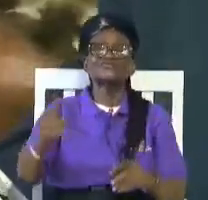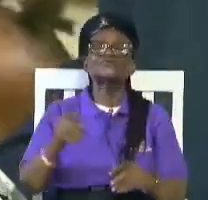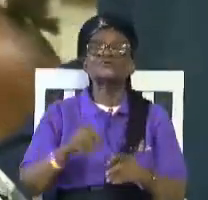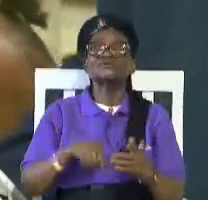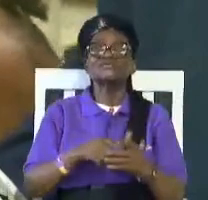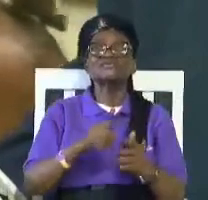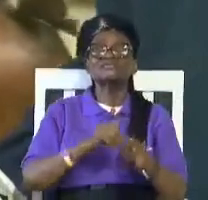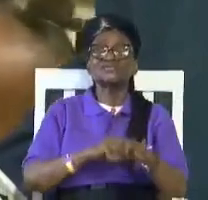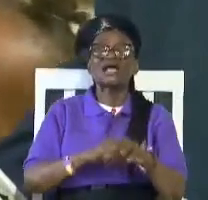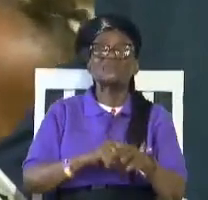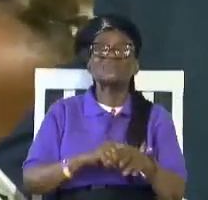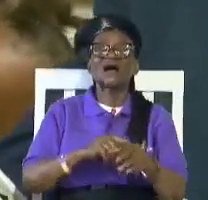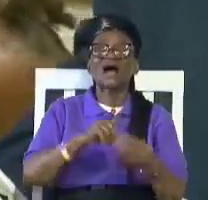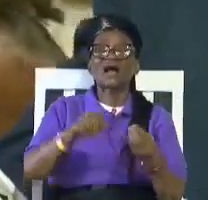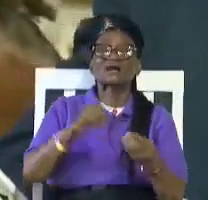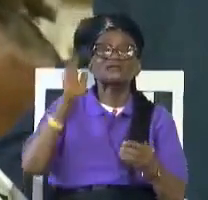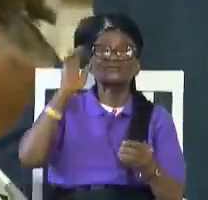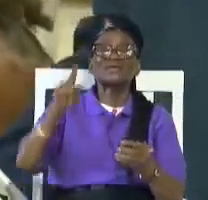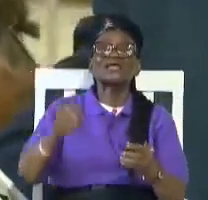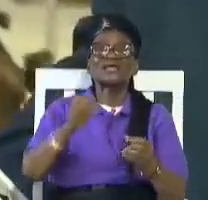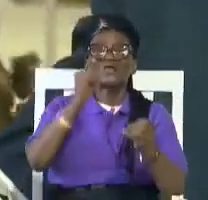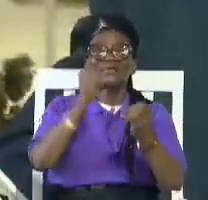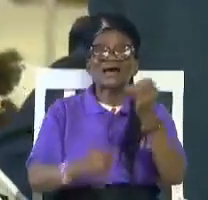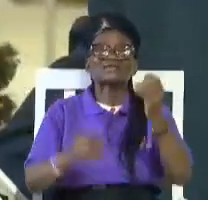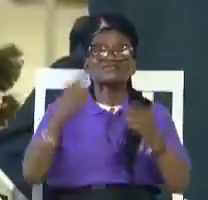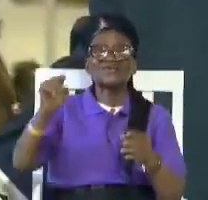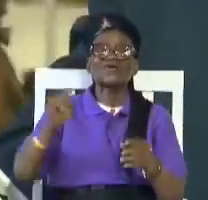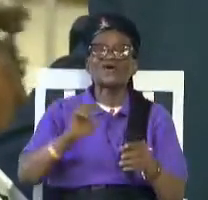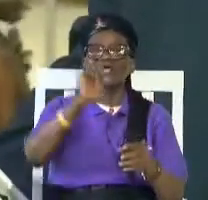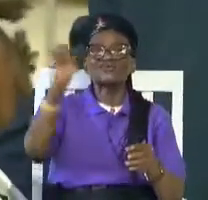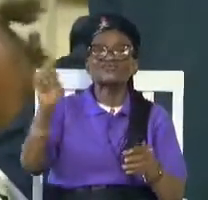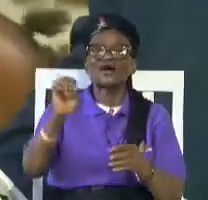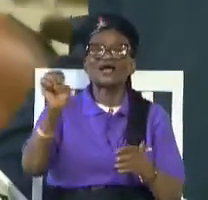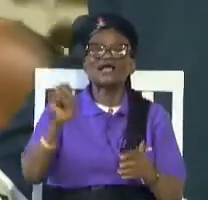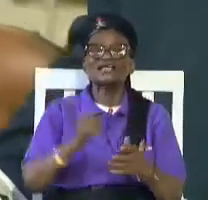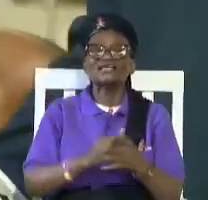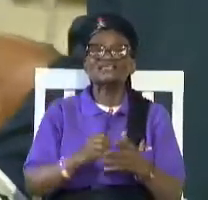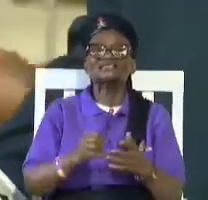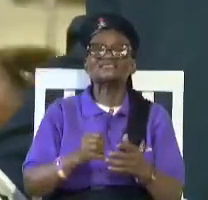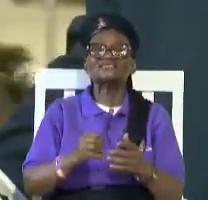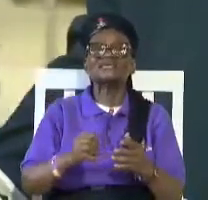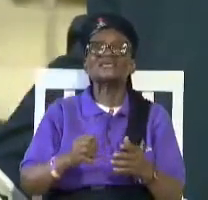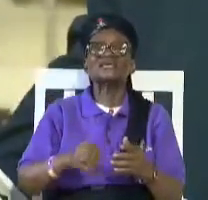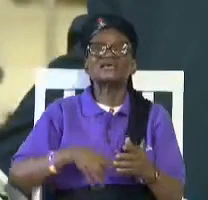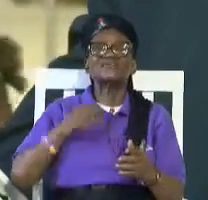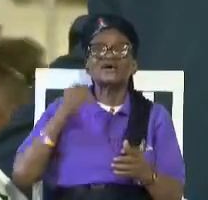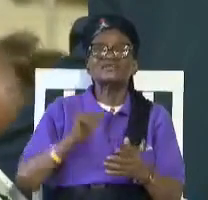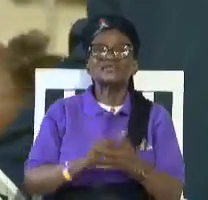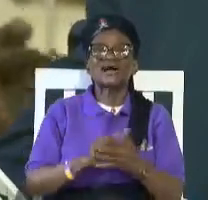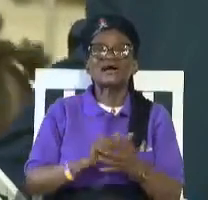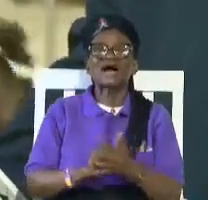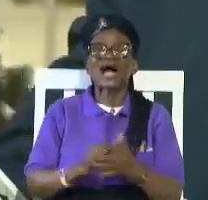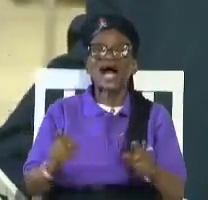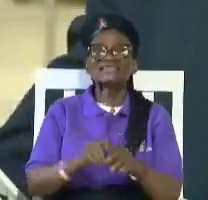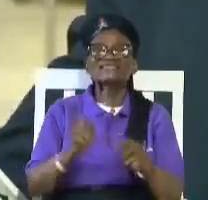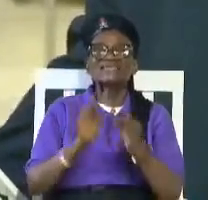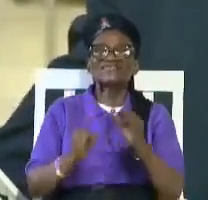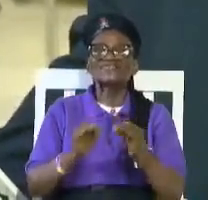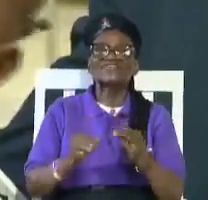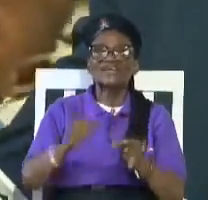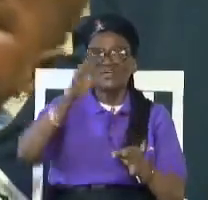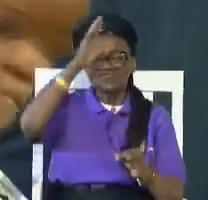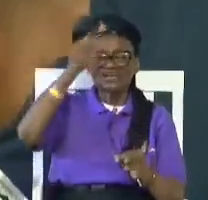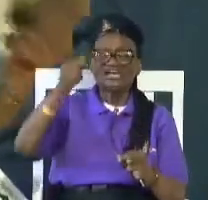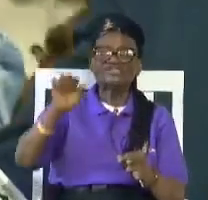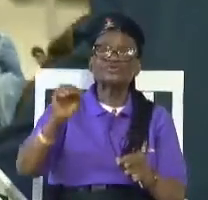will last forever. And it felt as if Daddy tapped me and said, I'm talking to you. And I